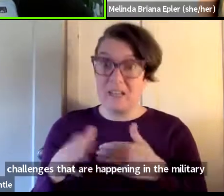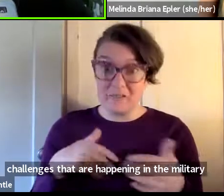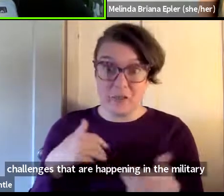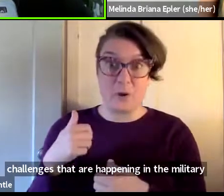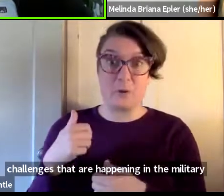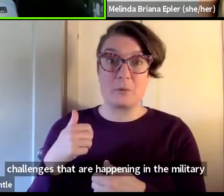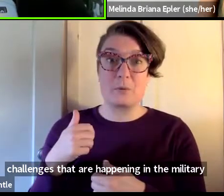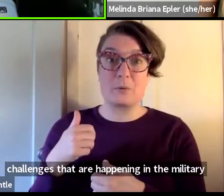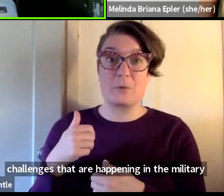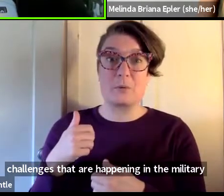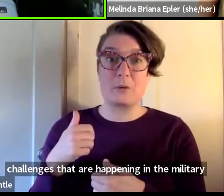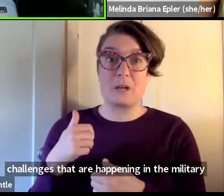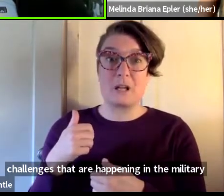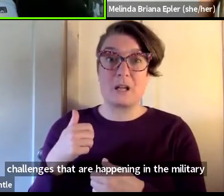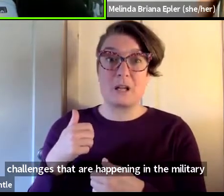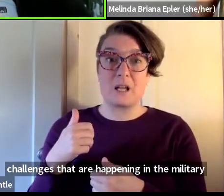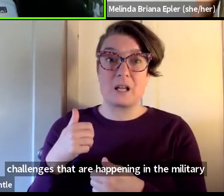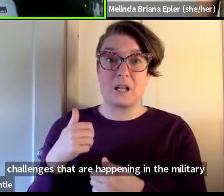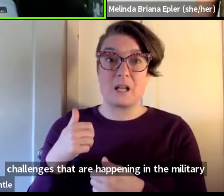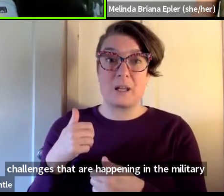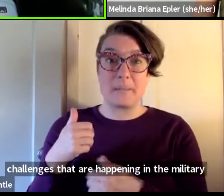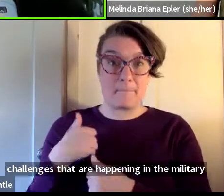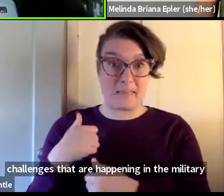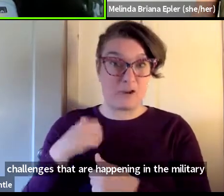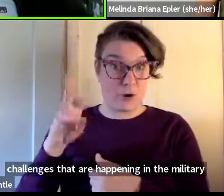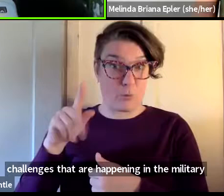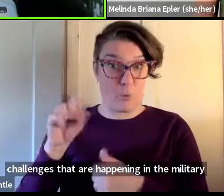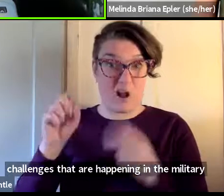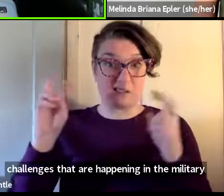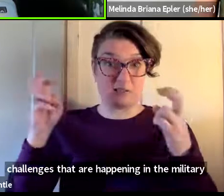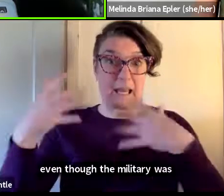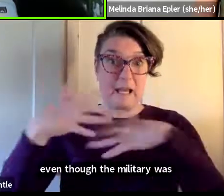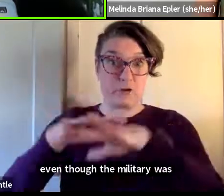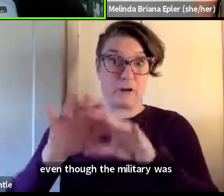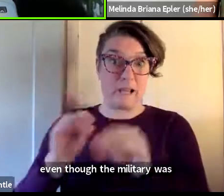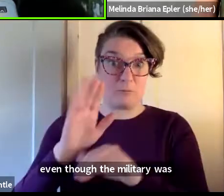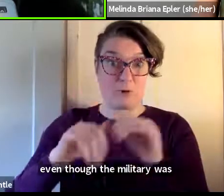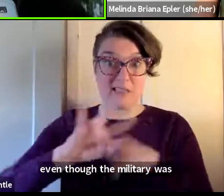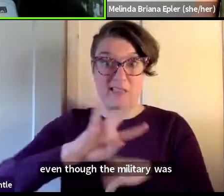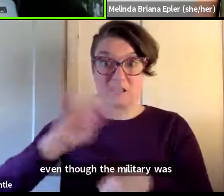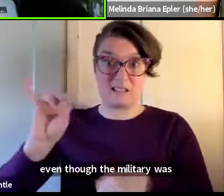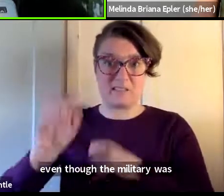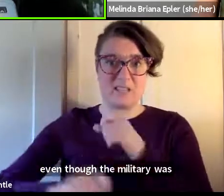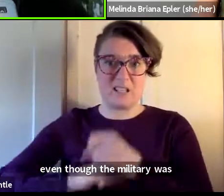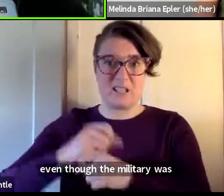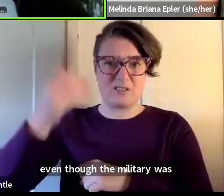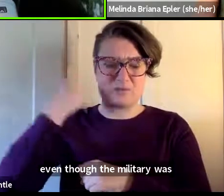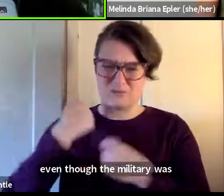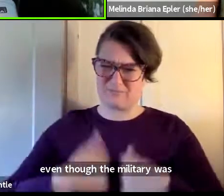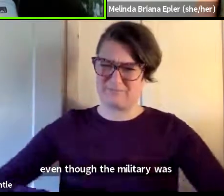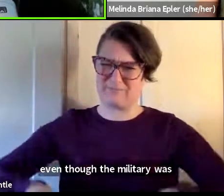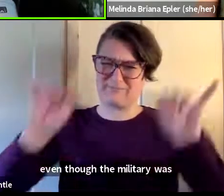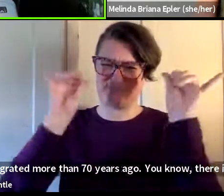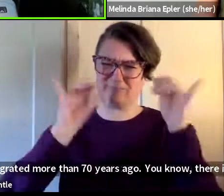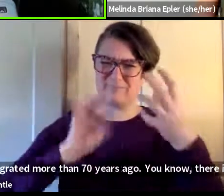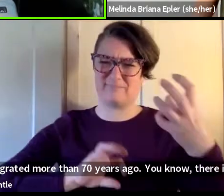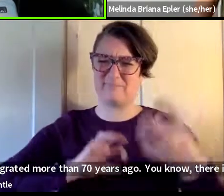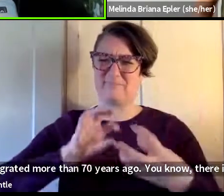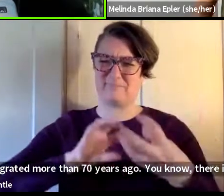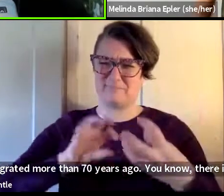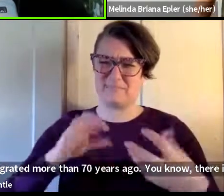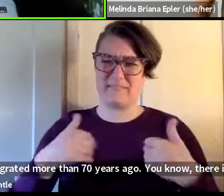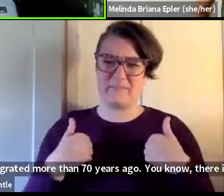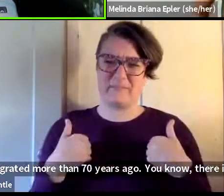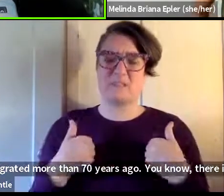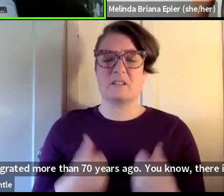military was integrated more than 70 years ago, there's still these challenges there.